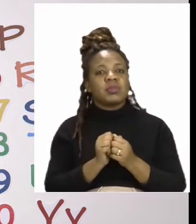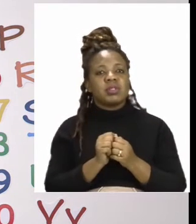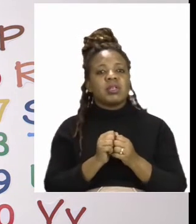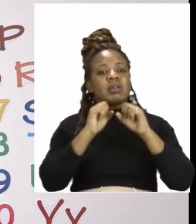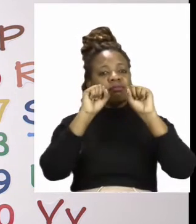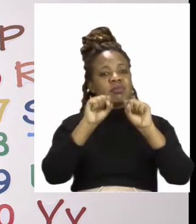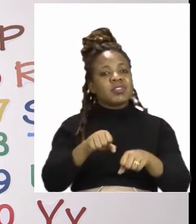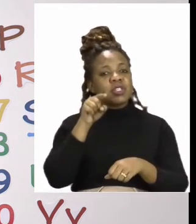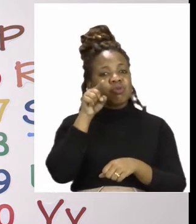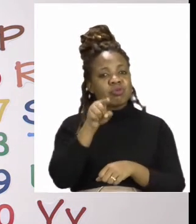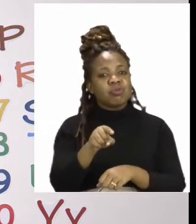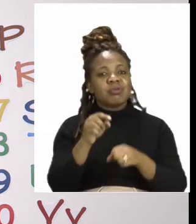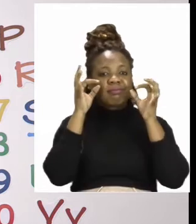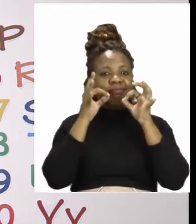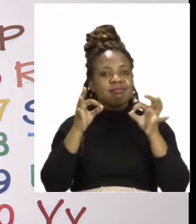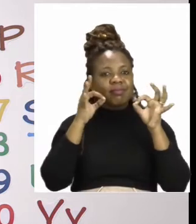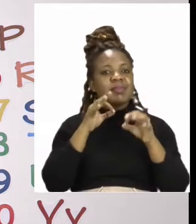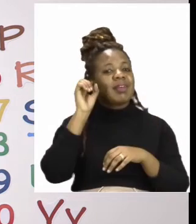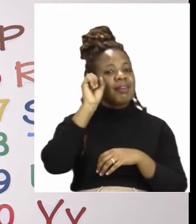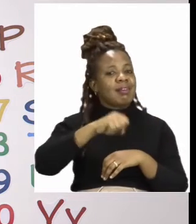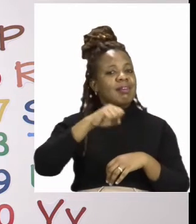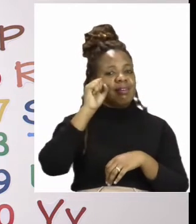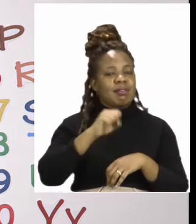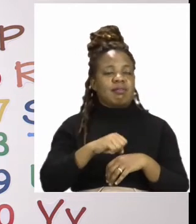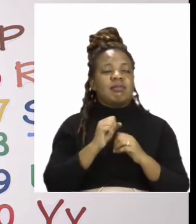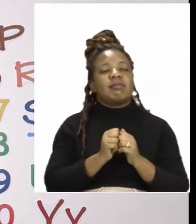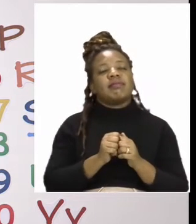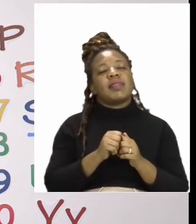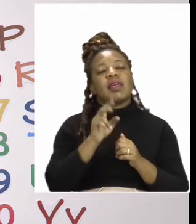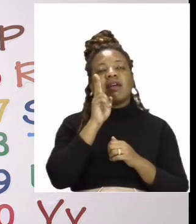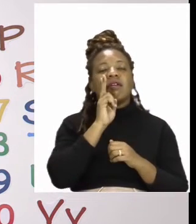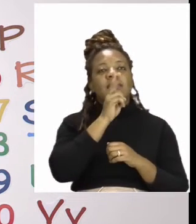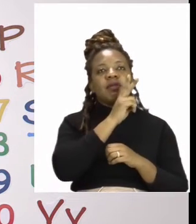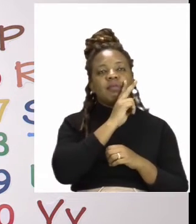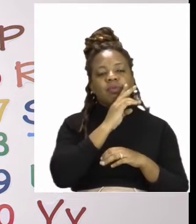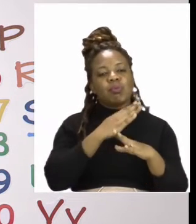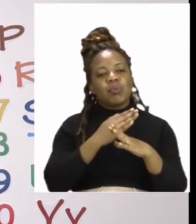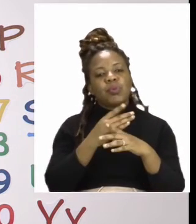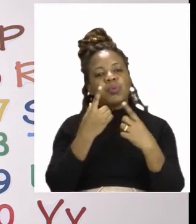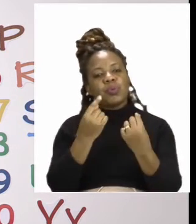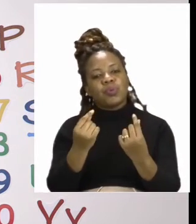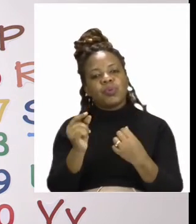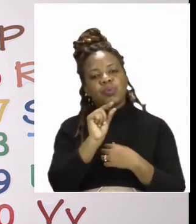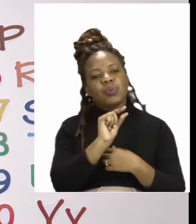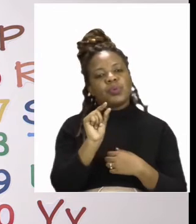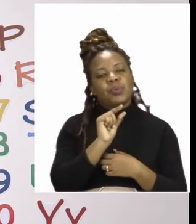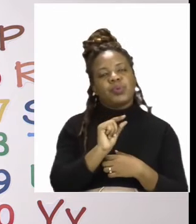A verb is a doing word. A verb is a doing word.